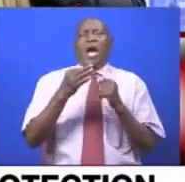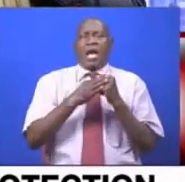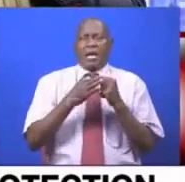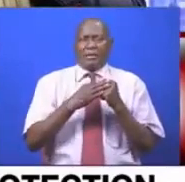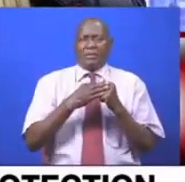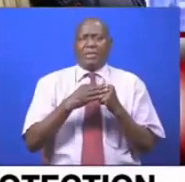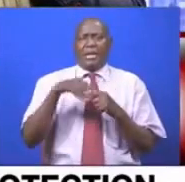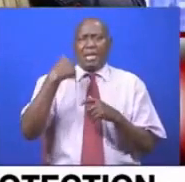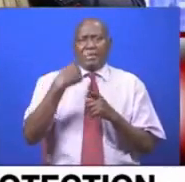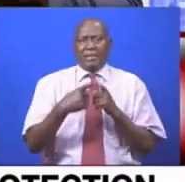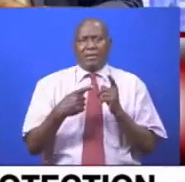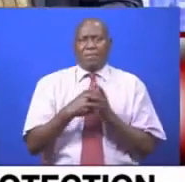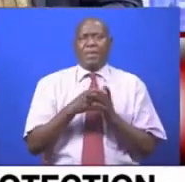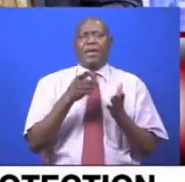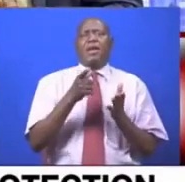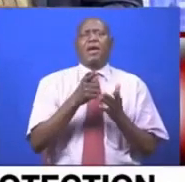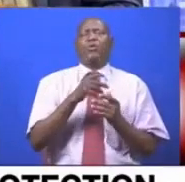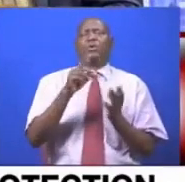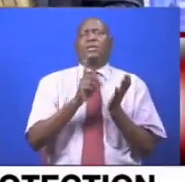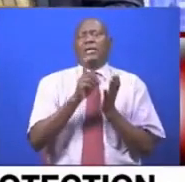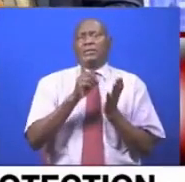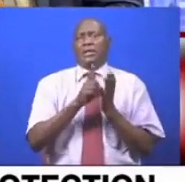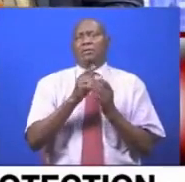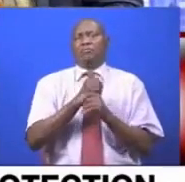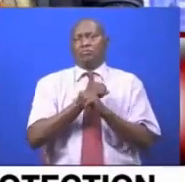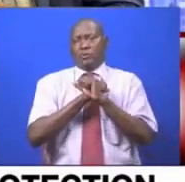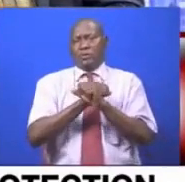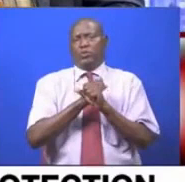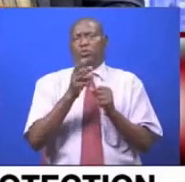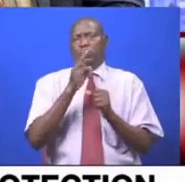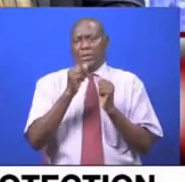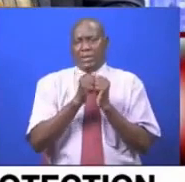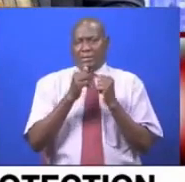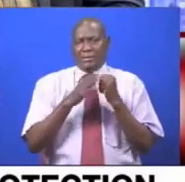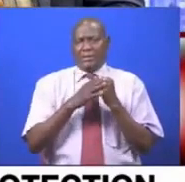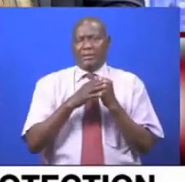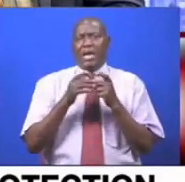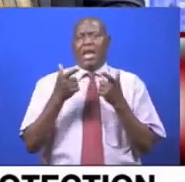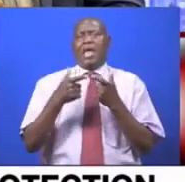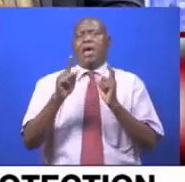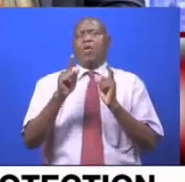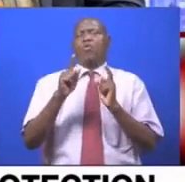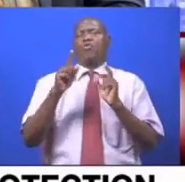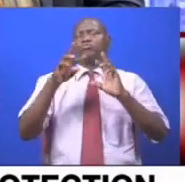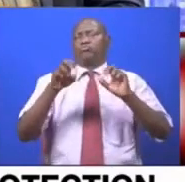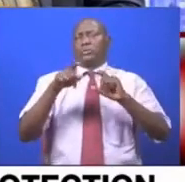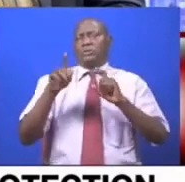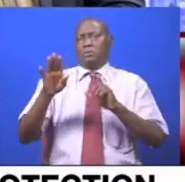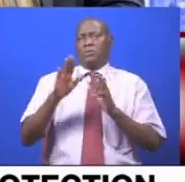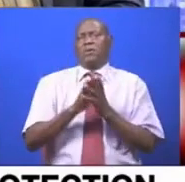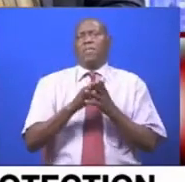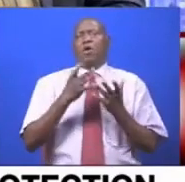that. Now, the Data Protection Act of 2019 was allowed to conduct investigation on its own initiative or on the basis